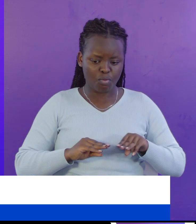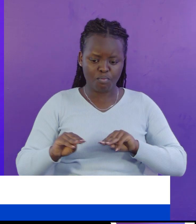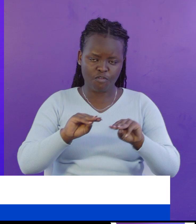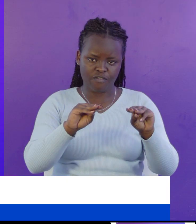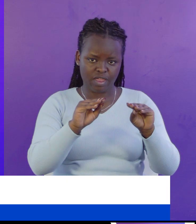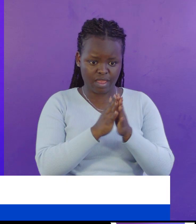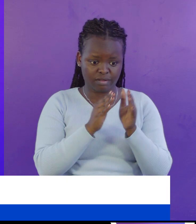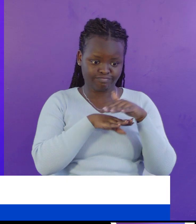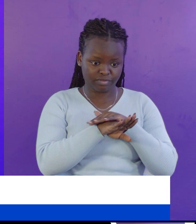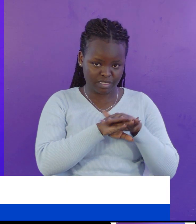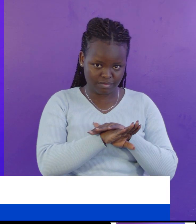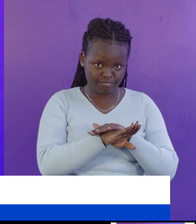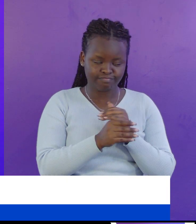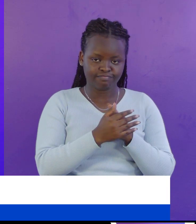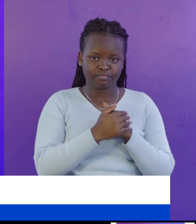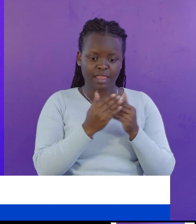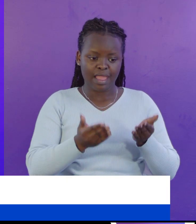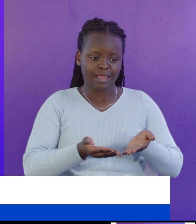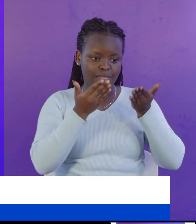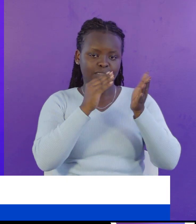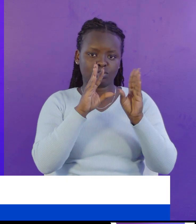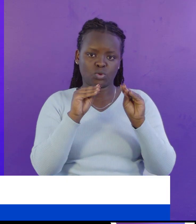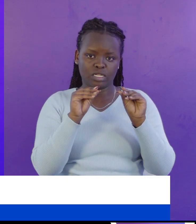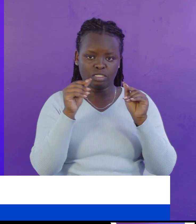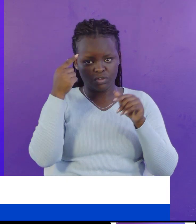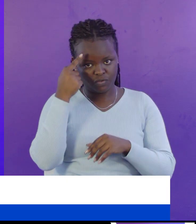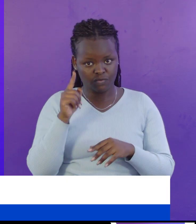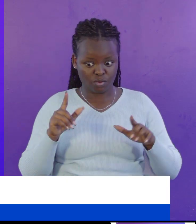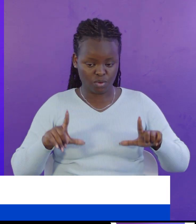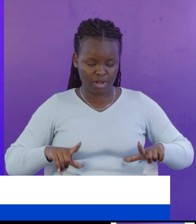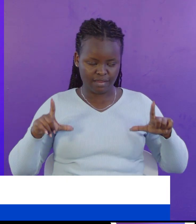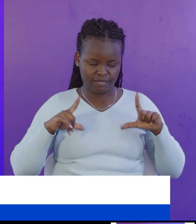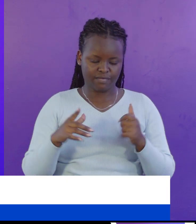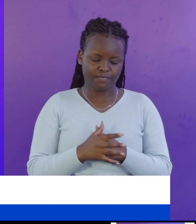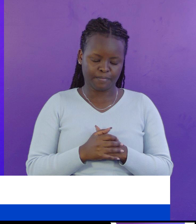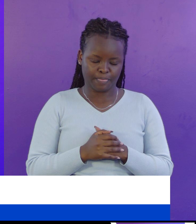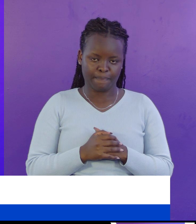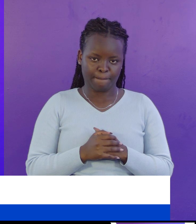accessibility, and enhance the overall quality of life.